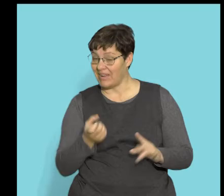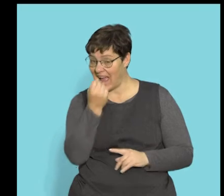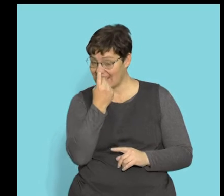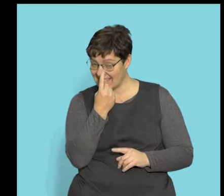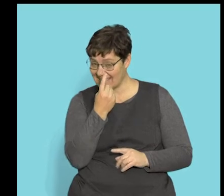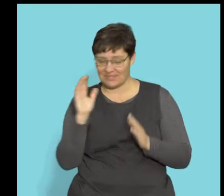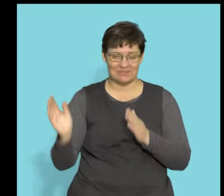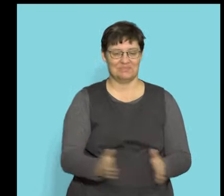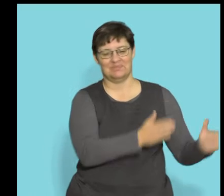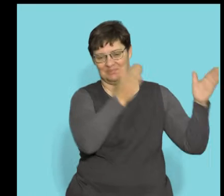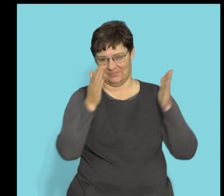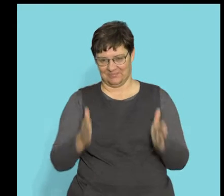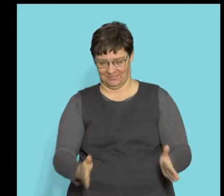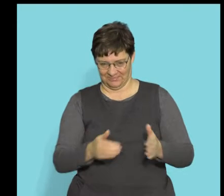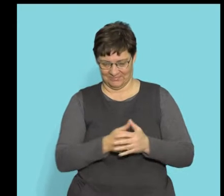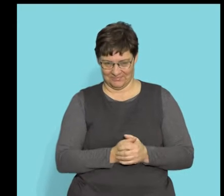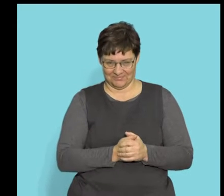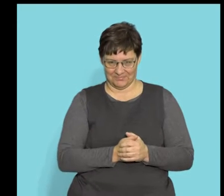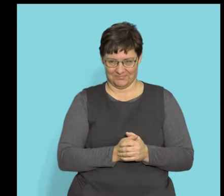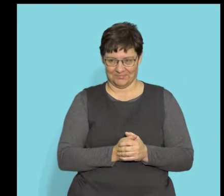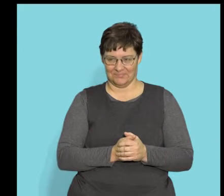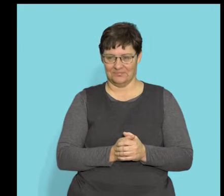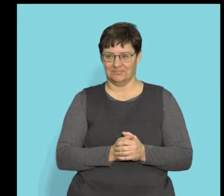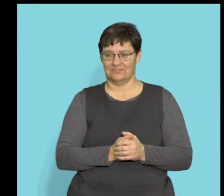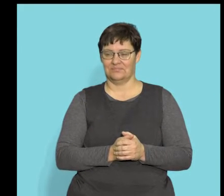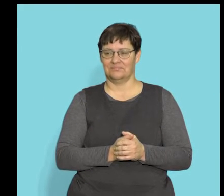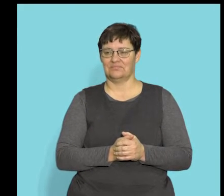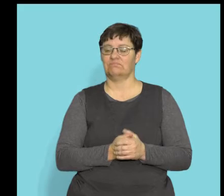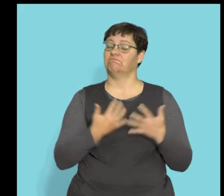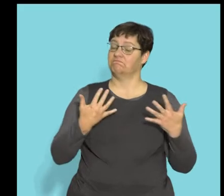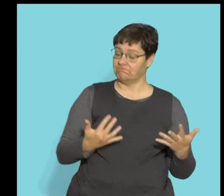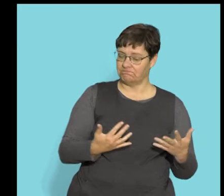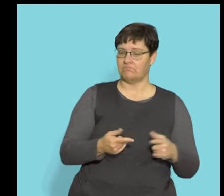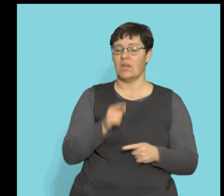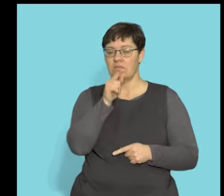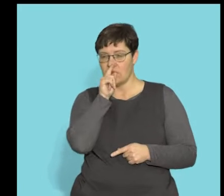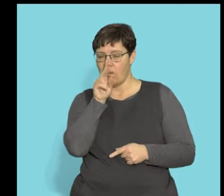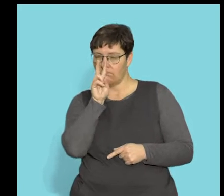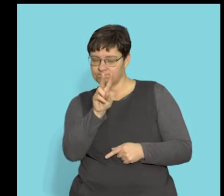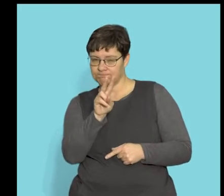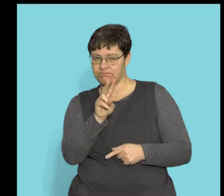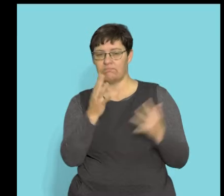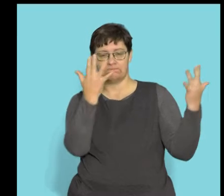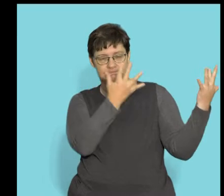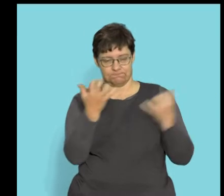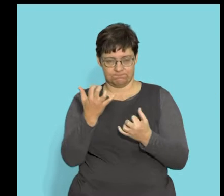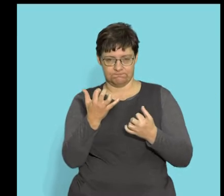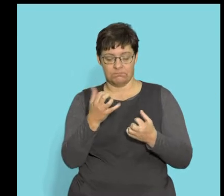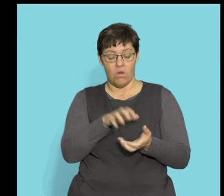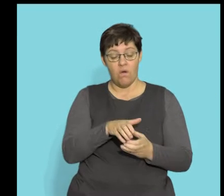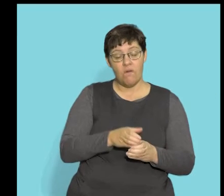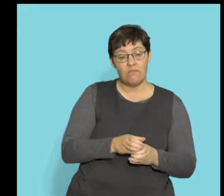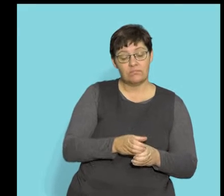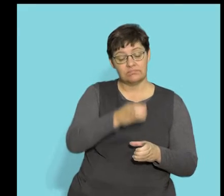with me. Let us go on to our next example. So we are first going to